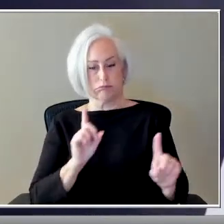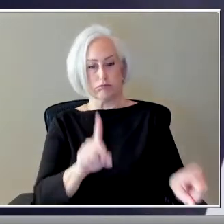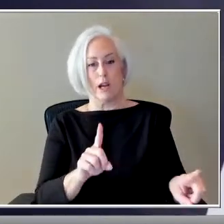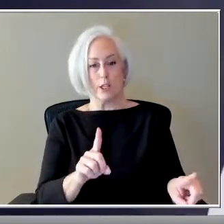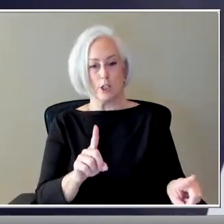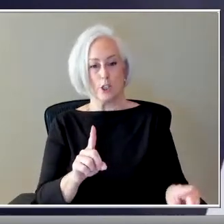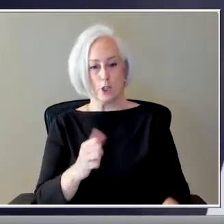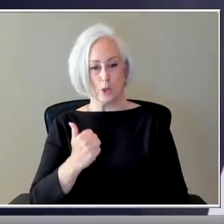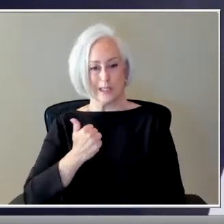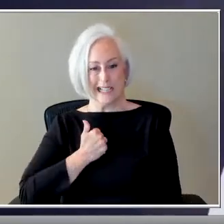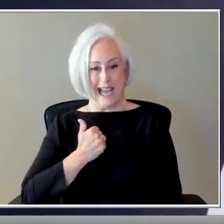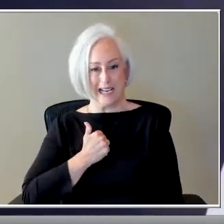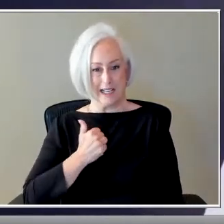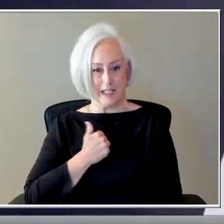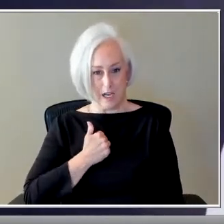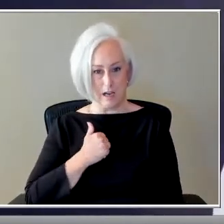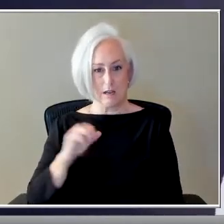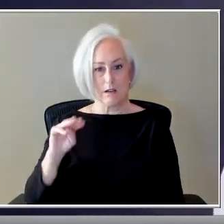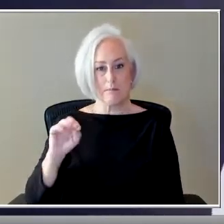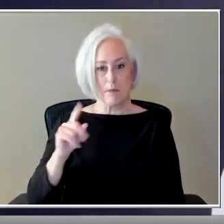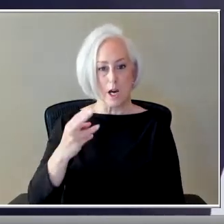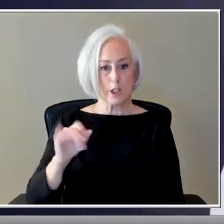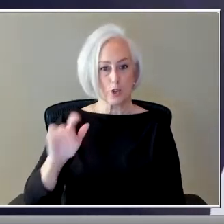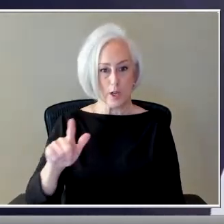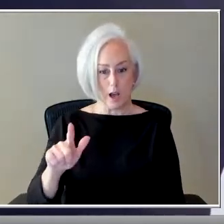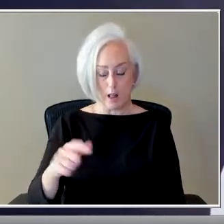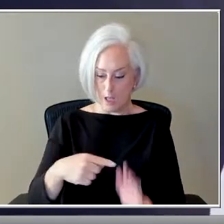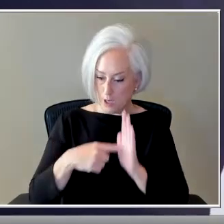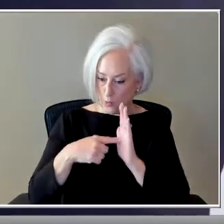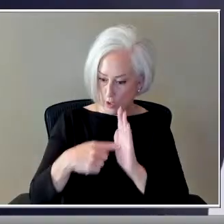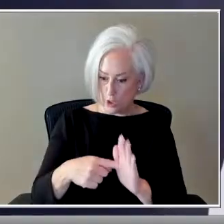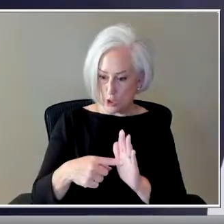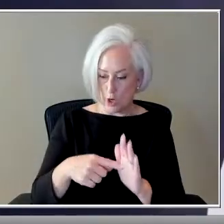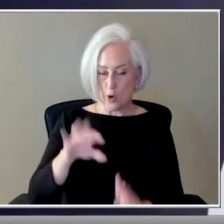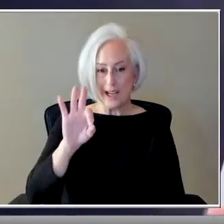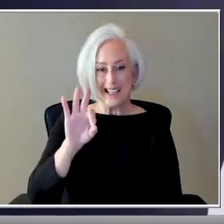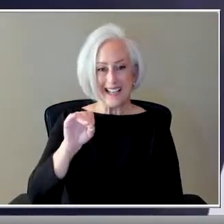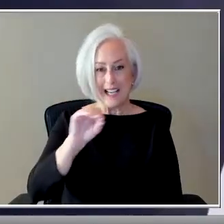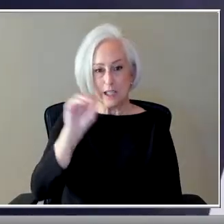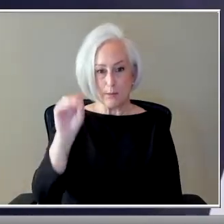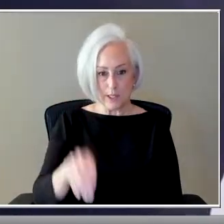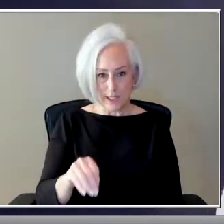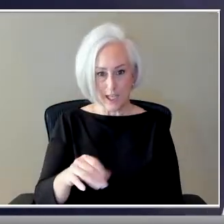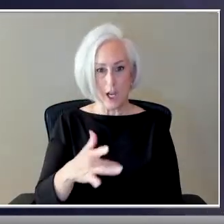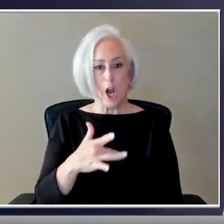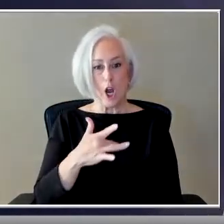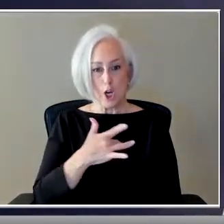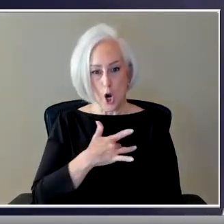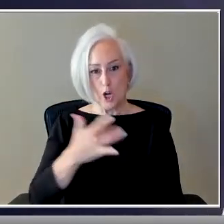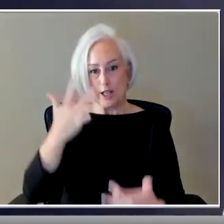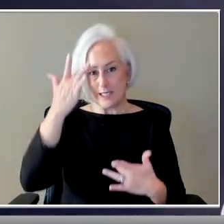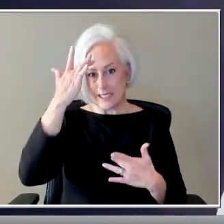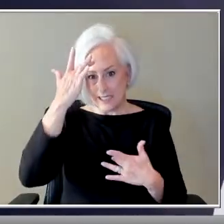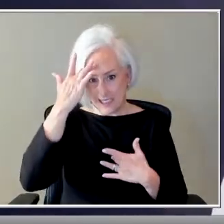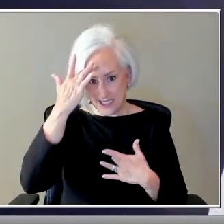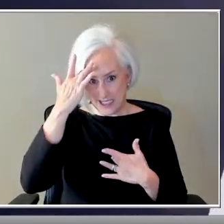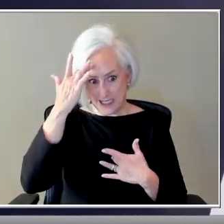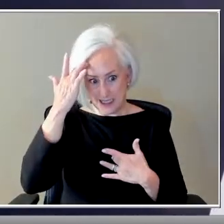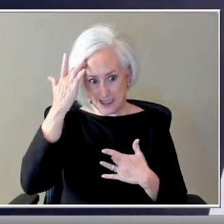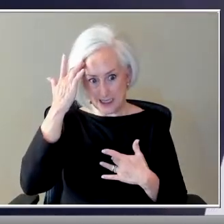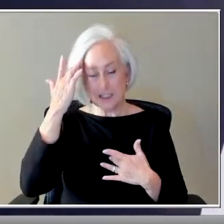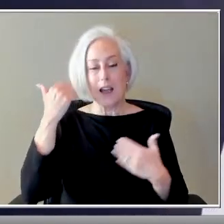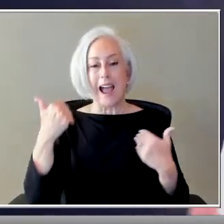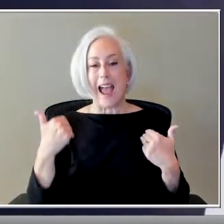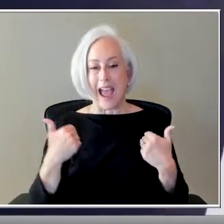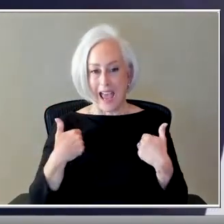the American Society for Apheresis, and we showed a 90% of cardiovascular event reduction in patients who had known cardiovascular disease with high